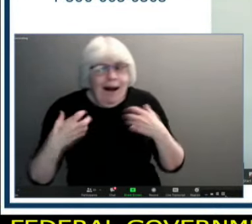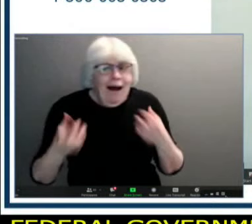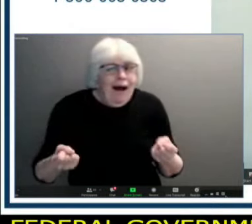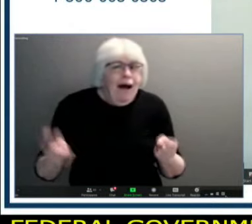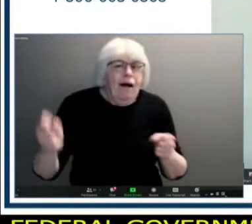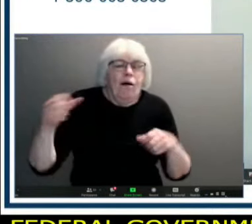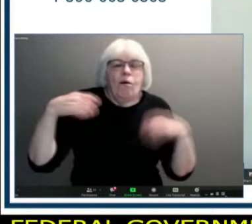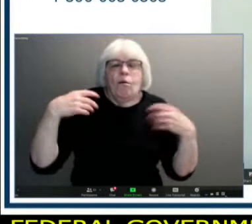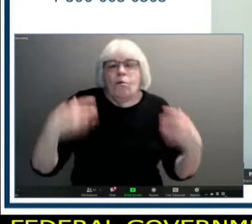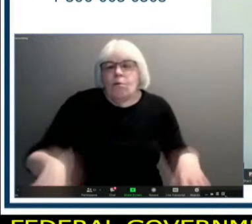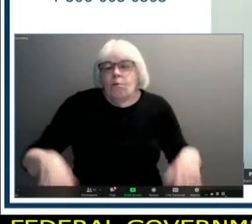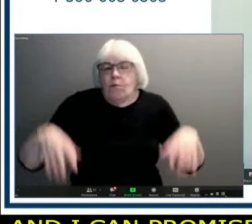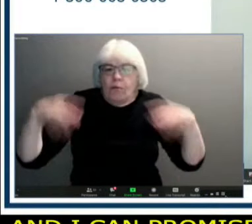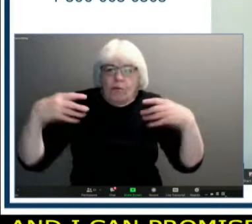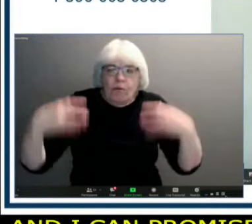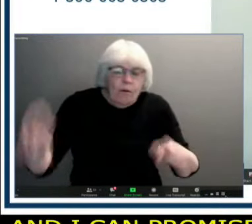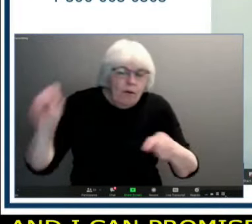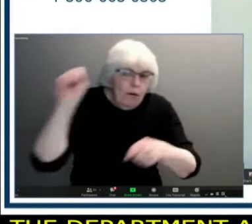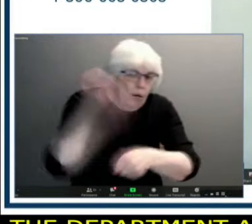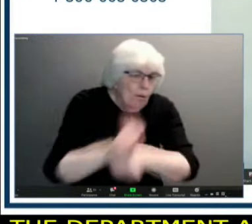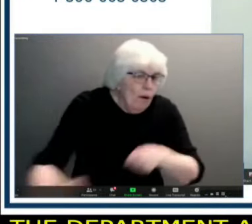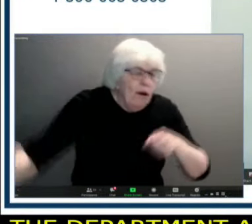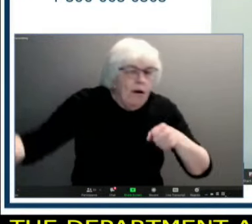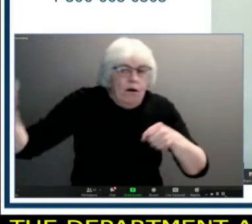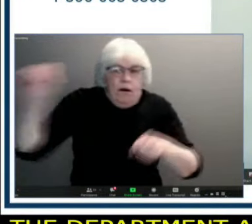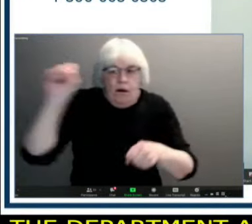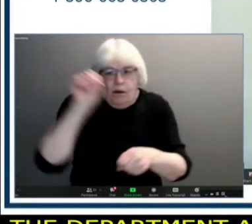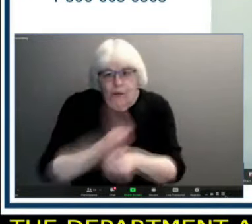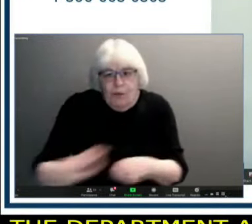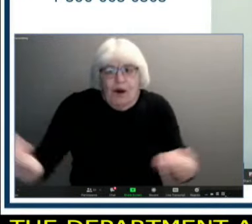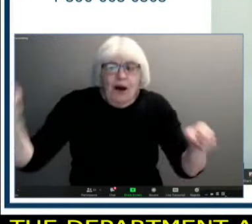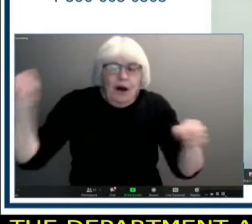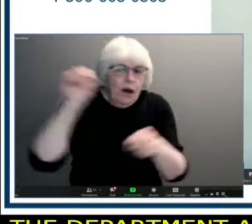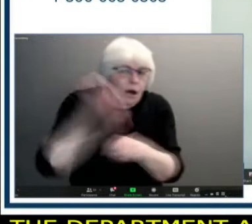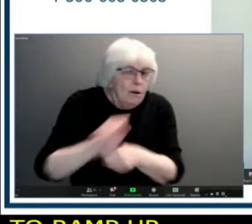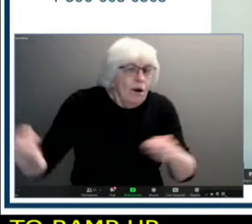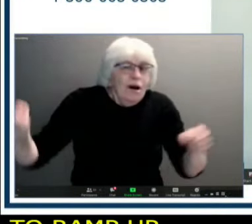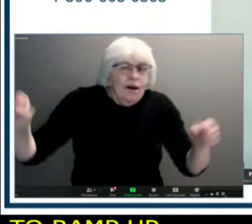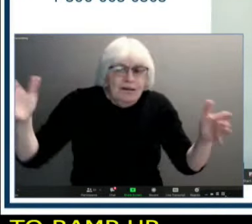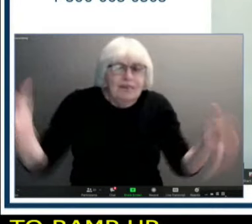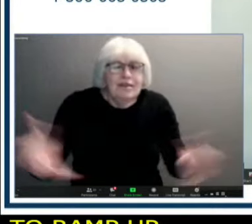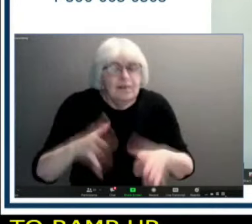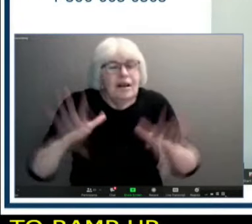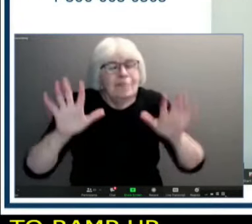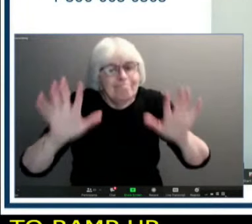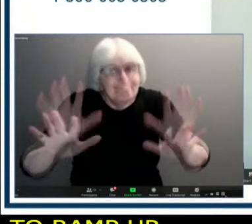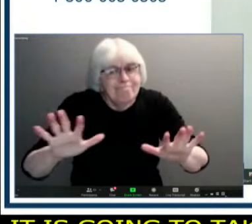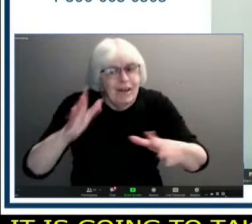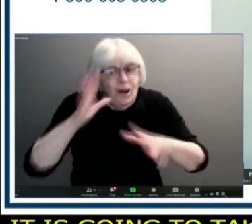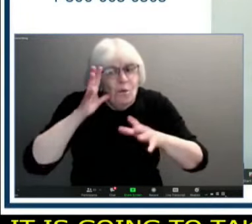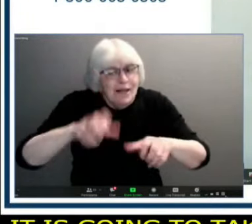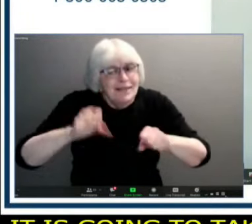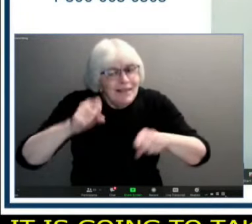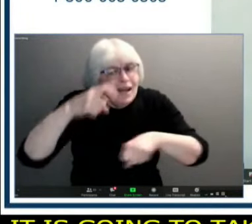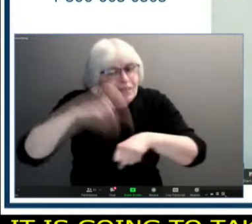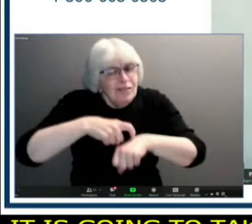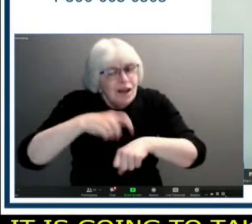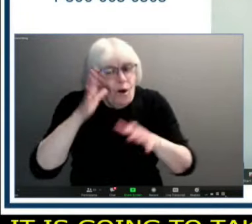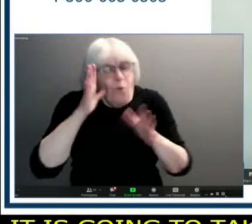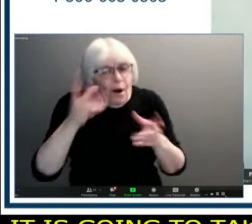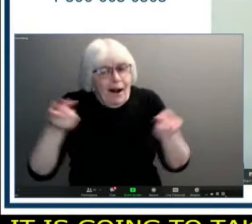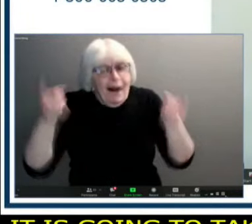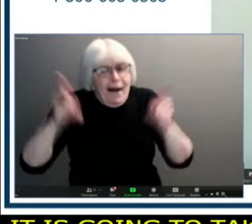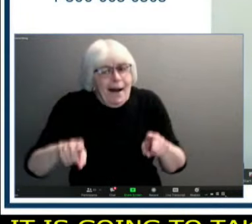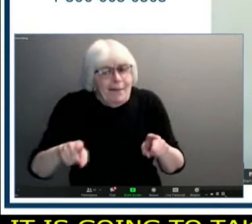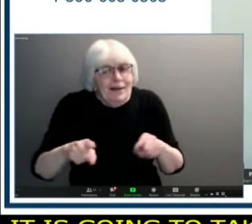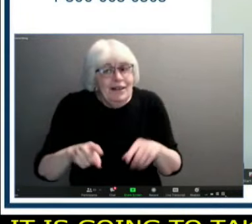to ramp up. It is going to take time, but it's coming. It may take time to get your appointment,